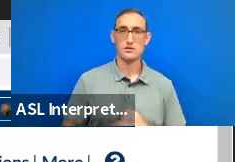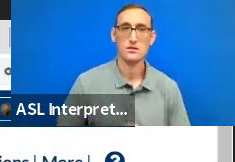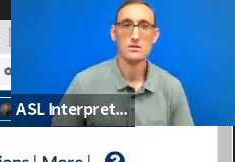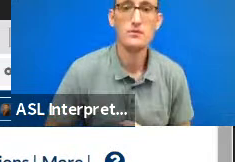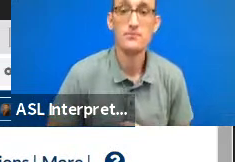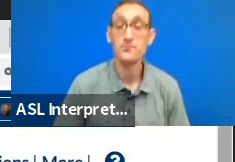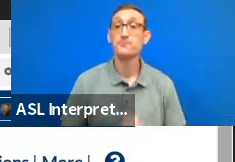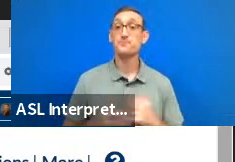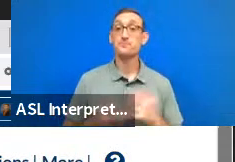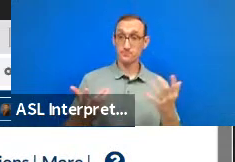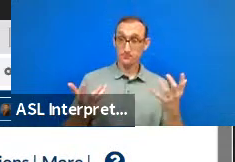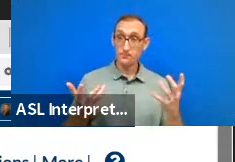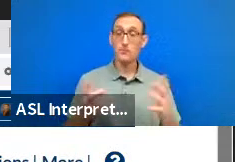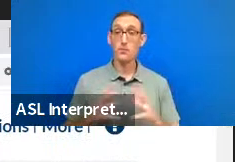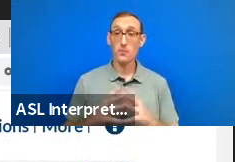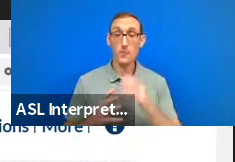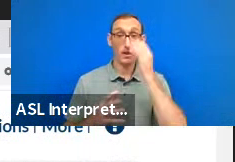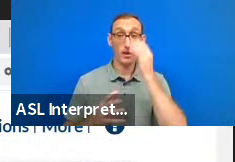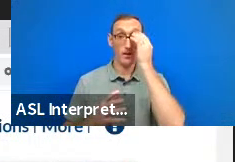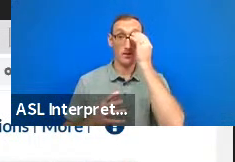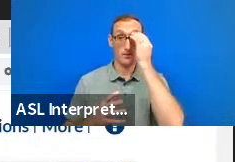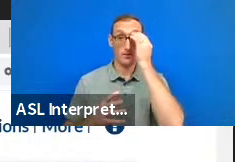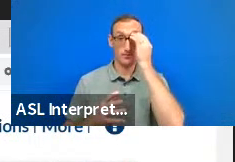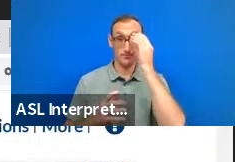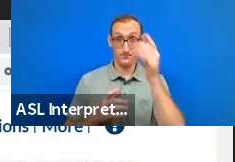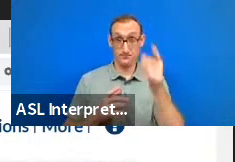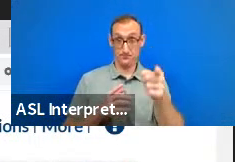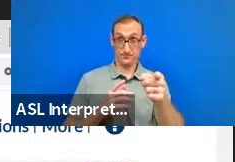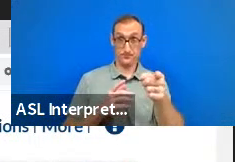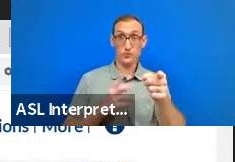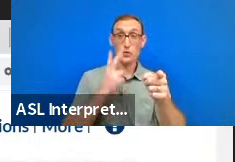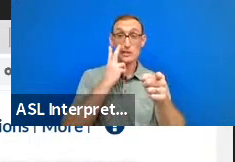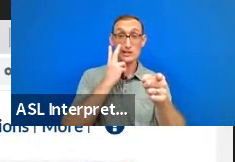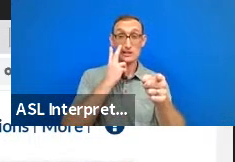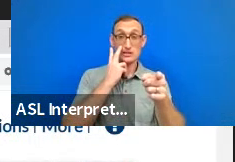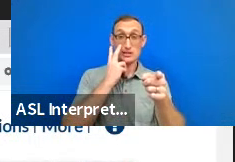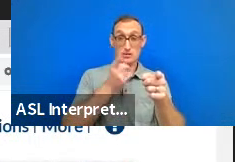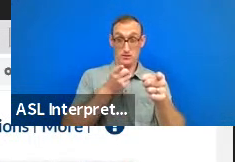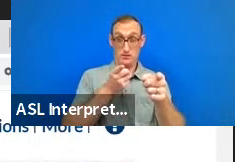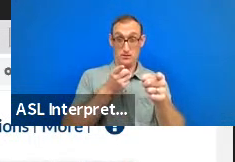And so here you see, this is just all of our